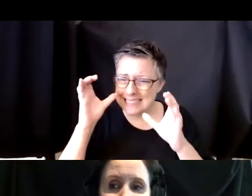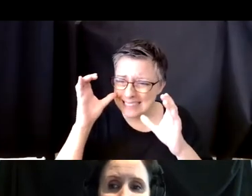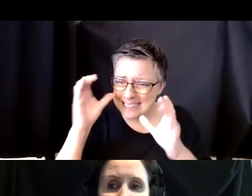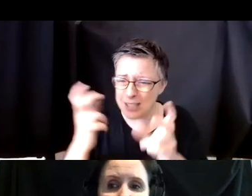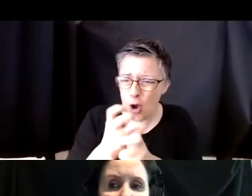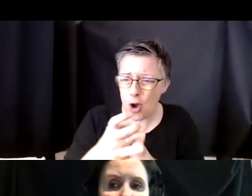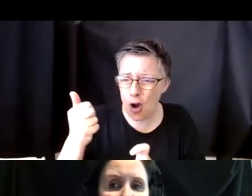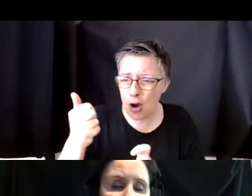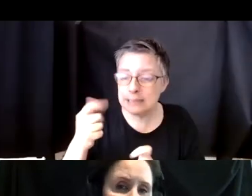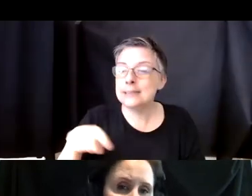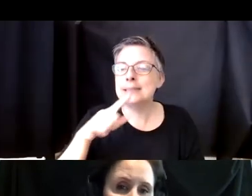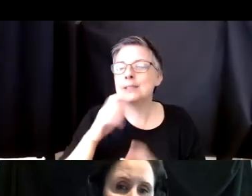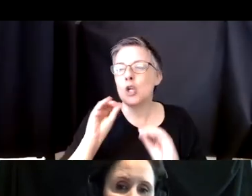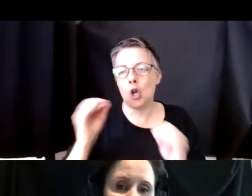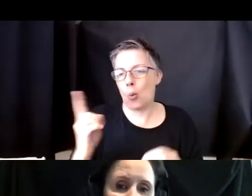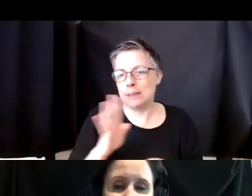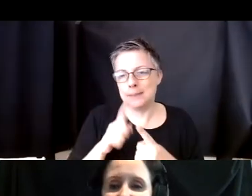are the one no one speaks to."